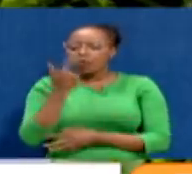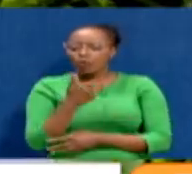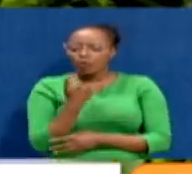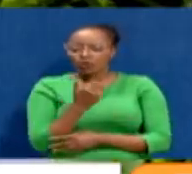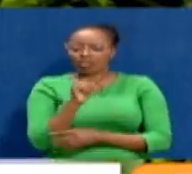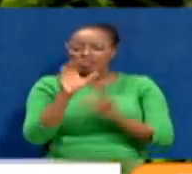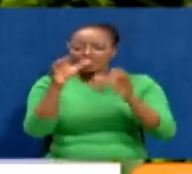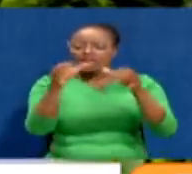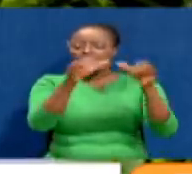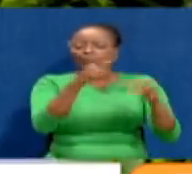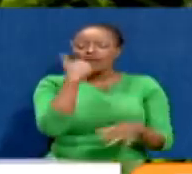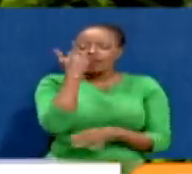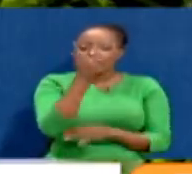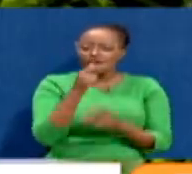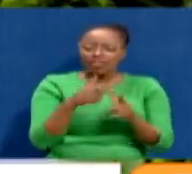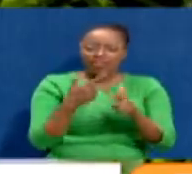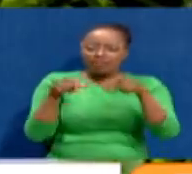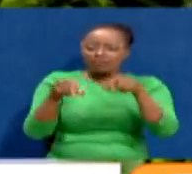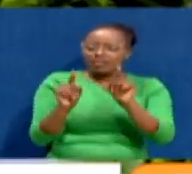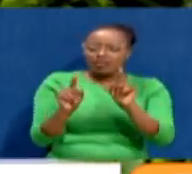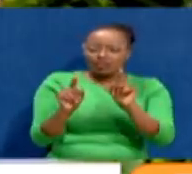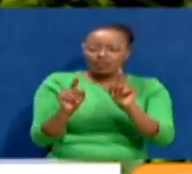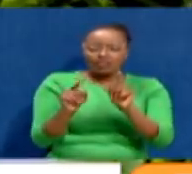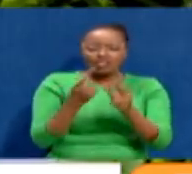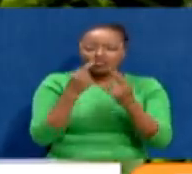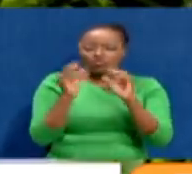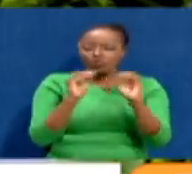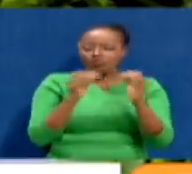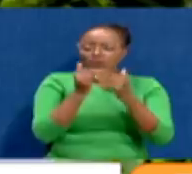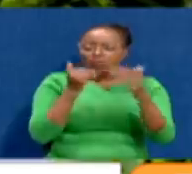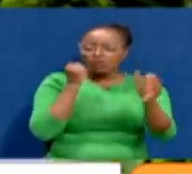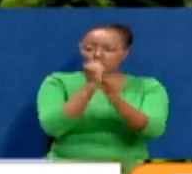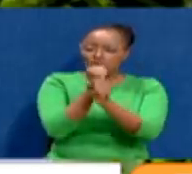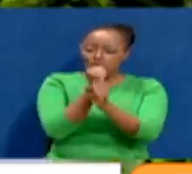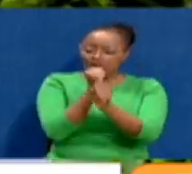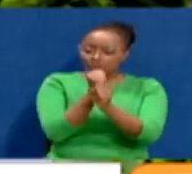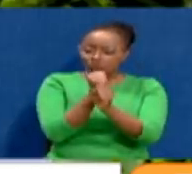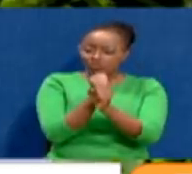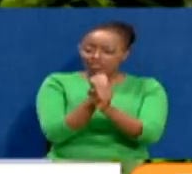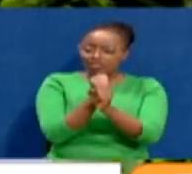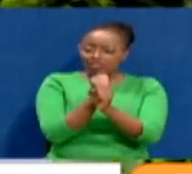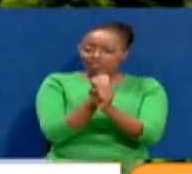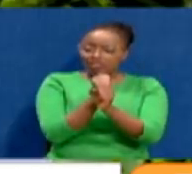what these companies are. Why they're not coming out like we used to do and